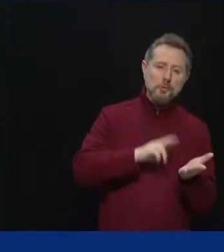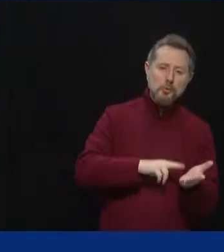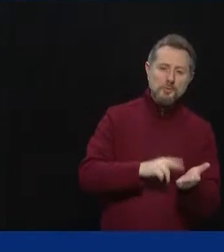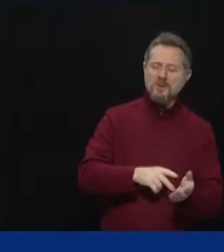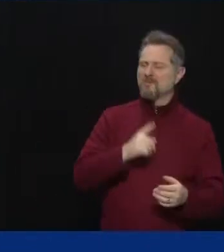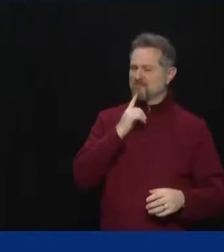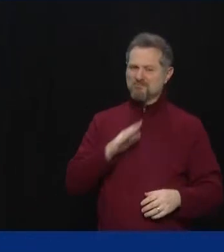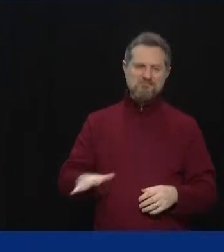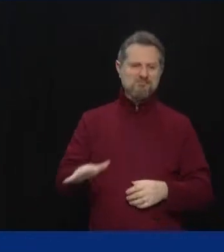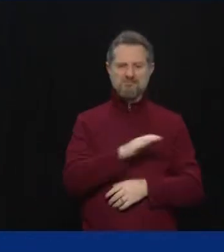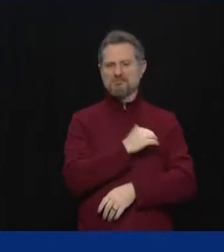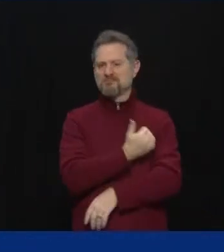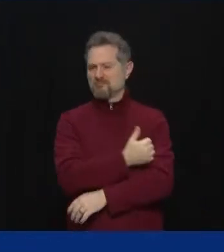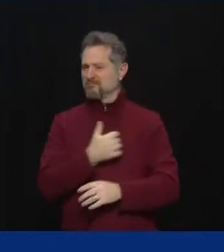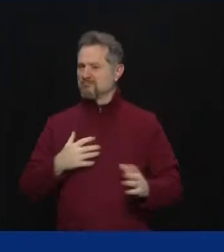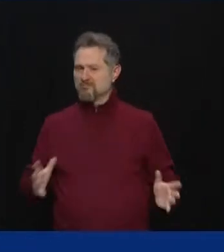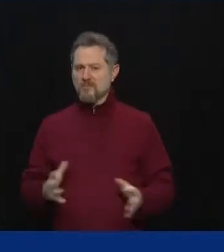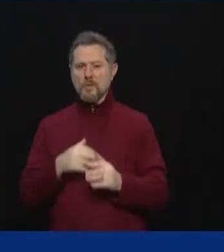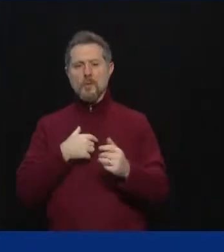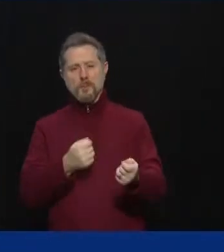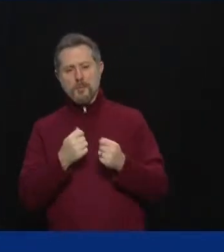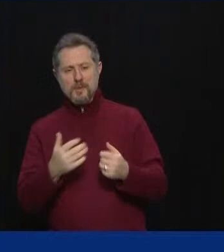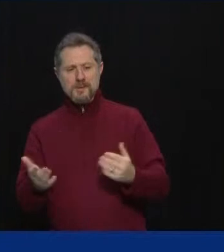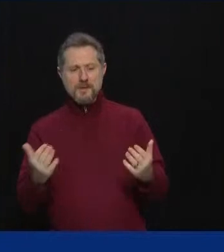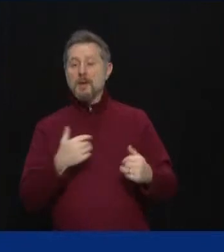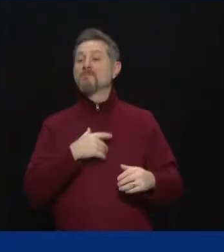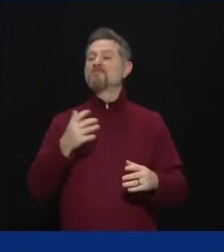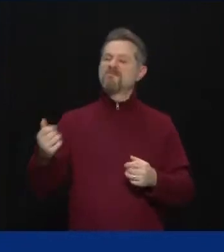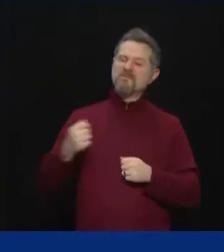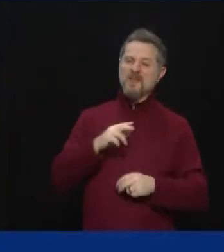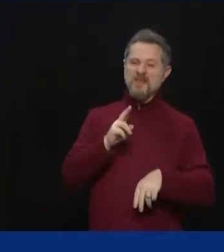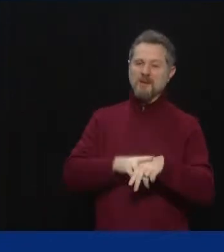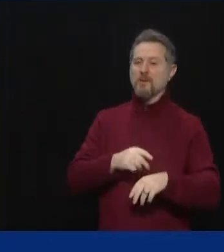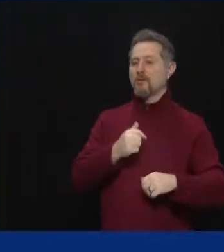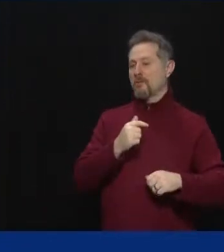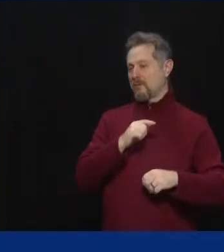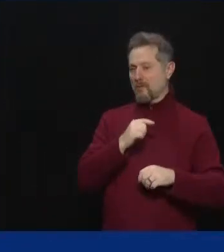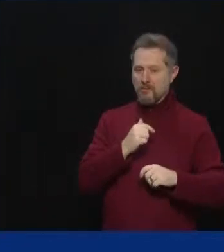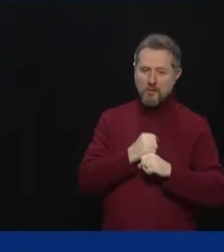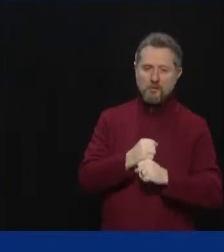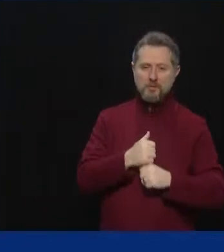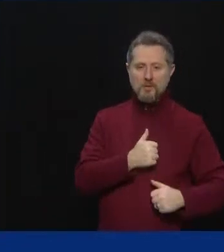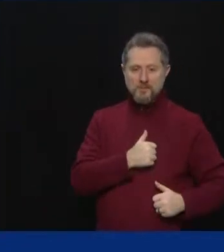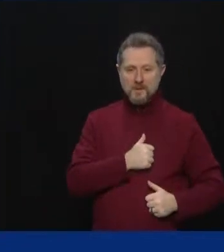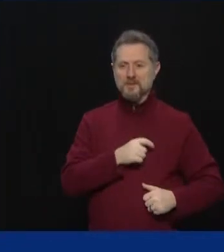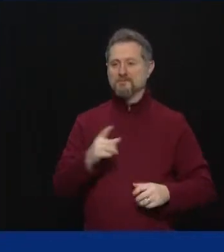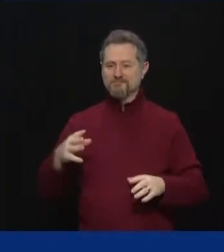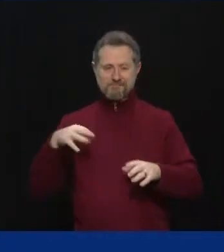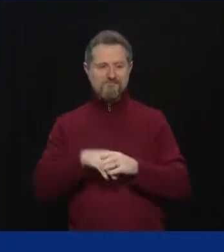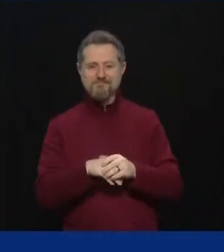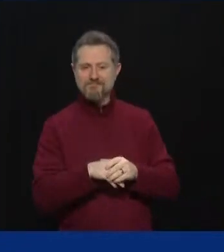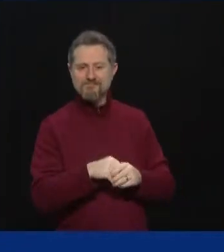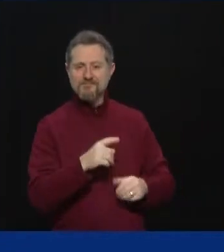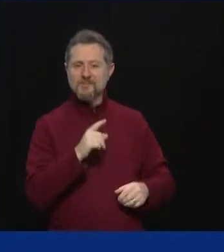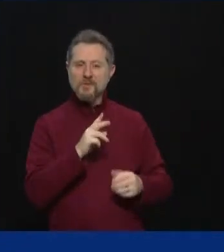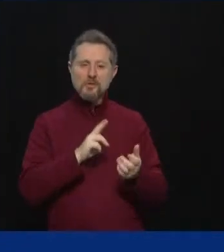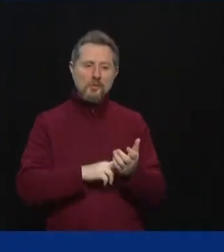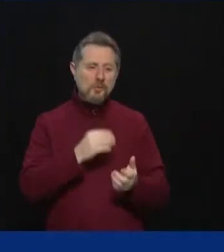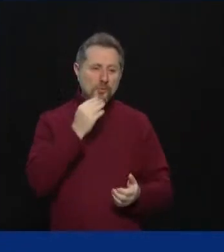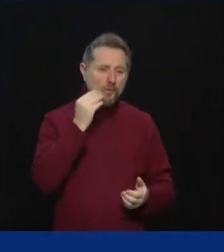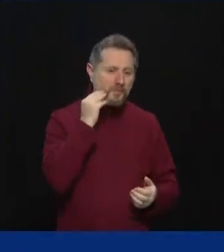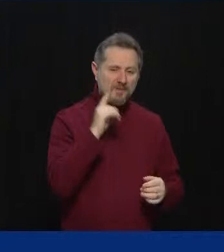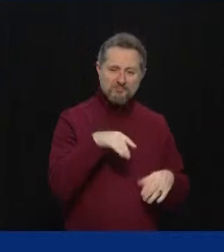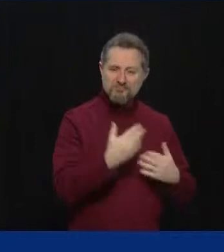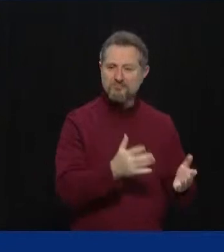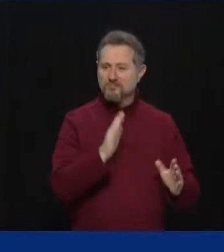deploy the National Guard. I've been receiving pictures around the state of the National Guard being welcomed into nursing homes. I wasn't sure what people would think